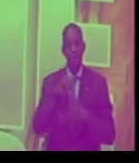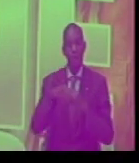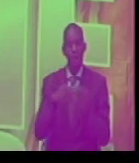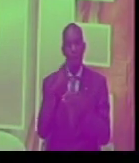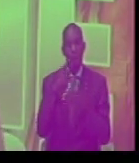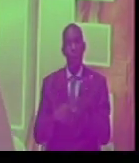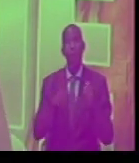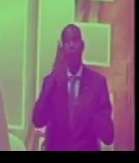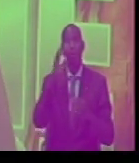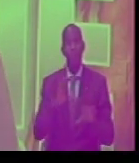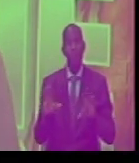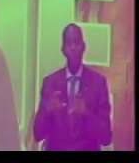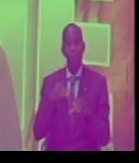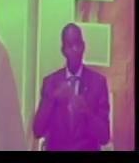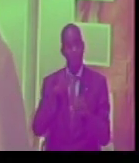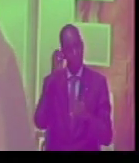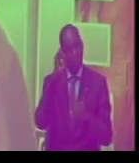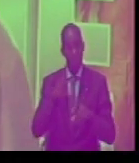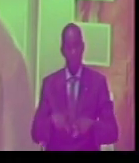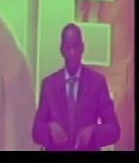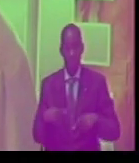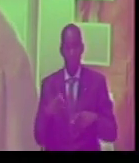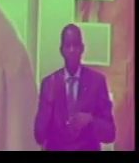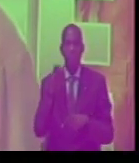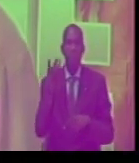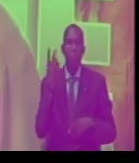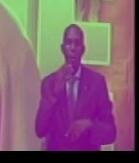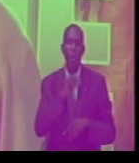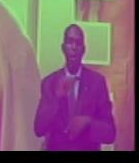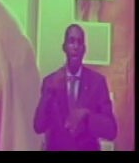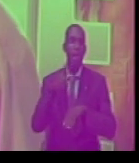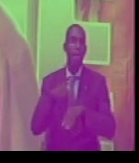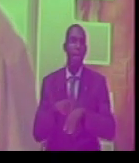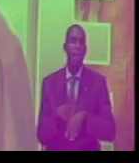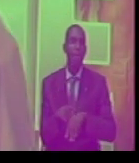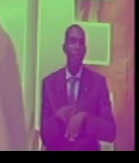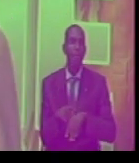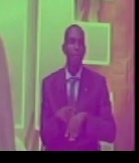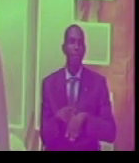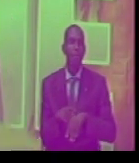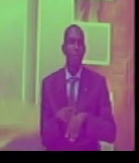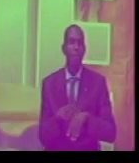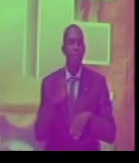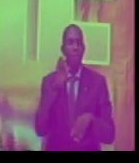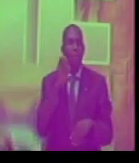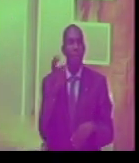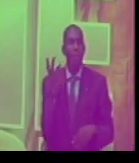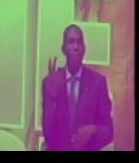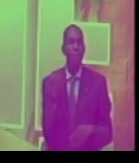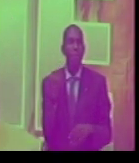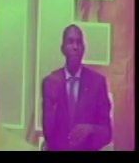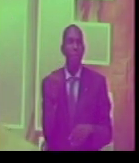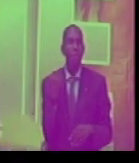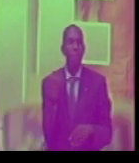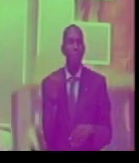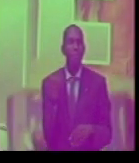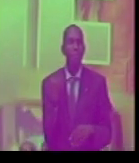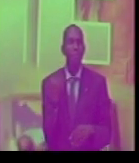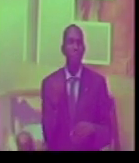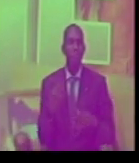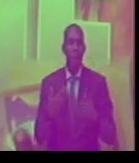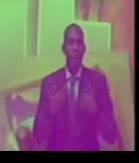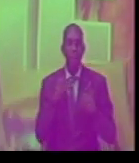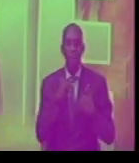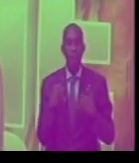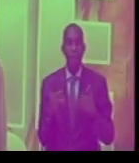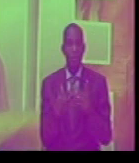I want to testify what God has done in my life. There was a time that is I